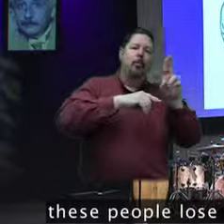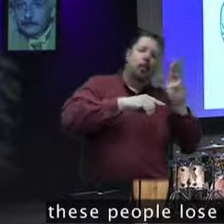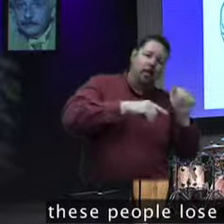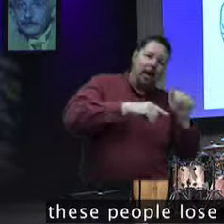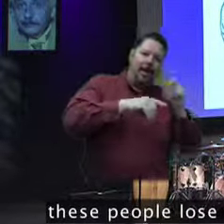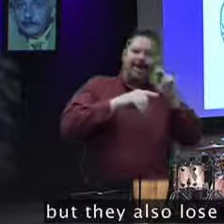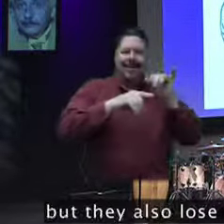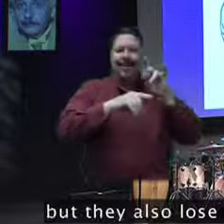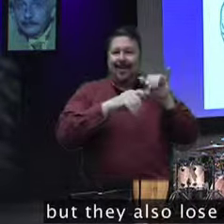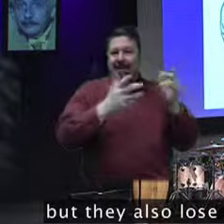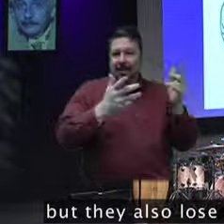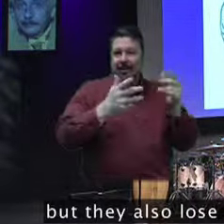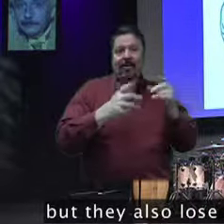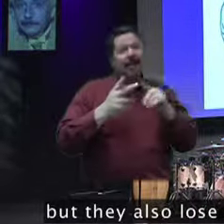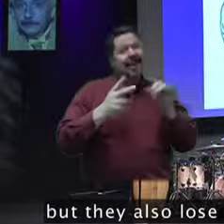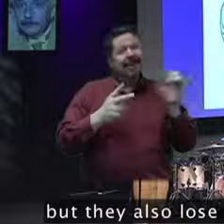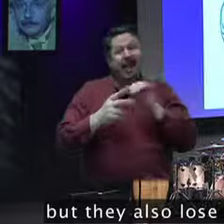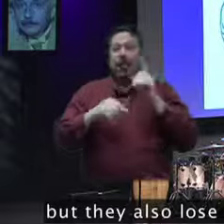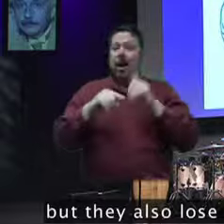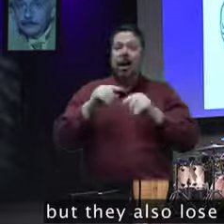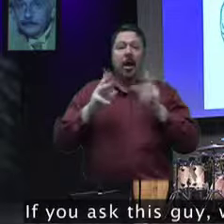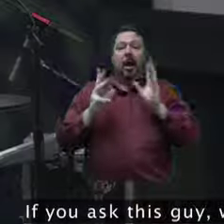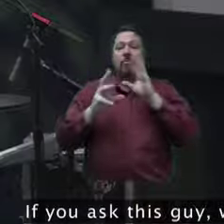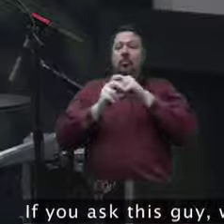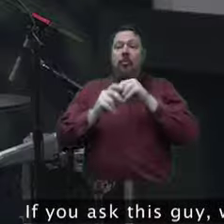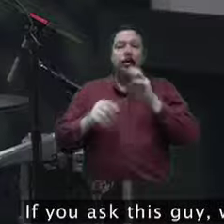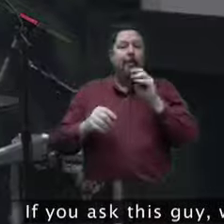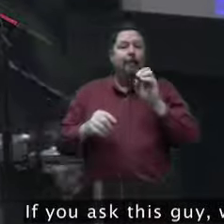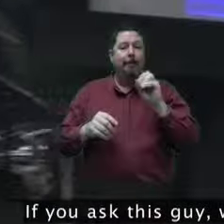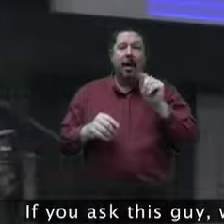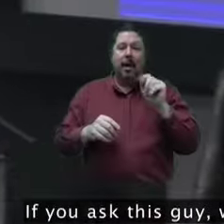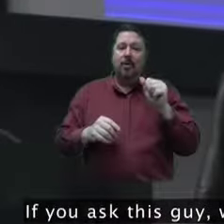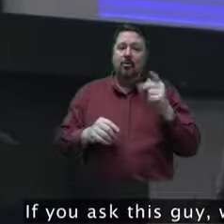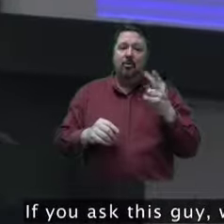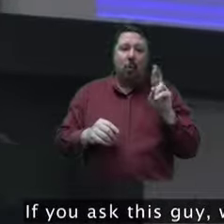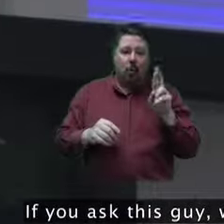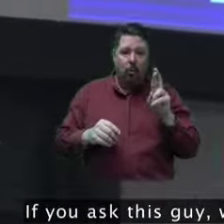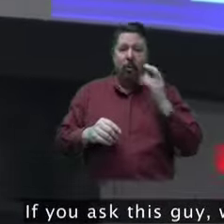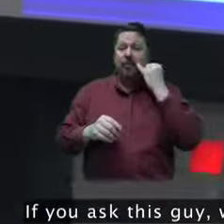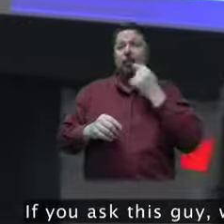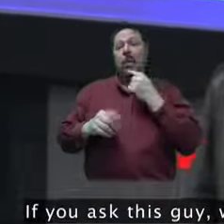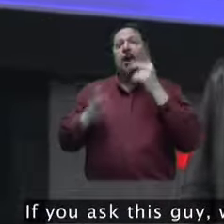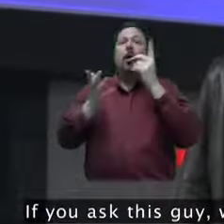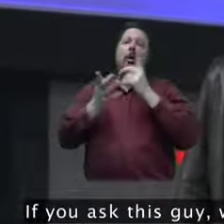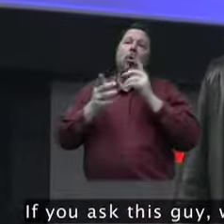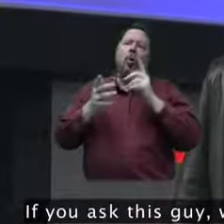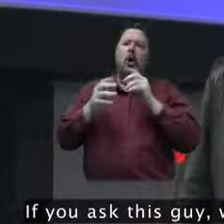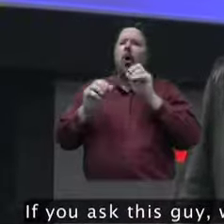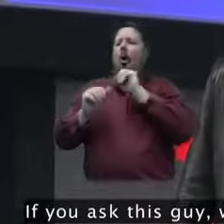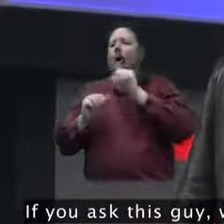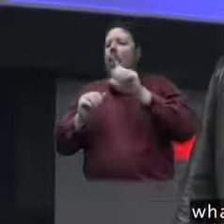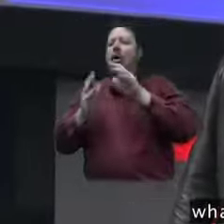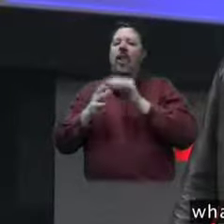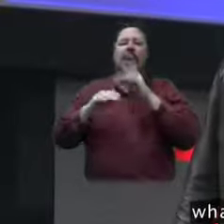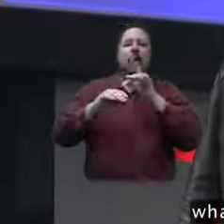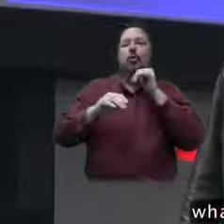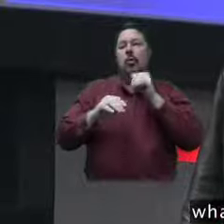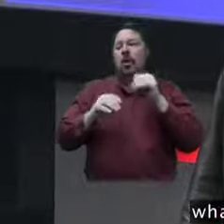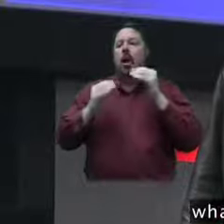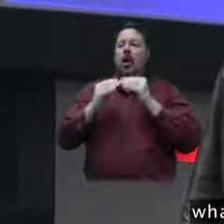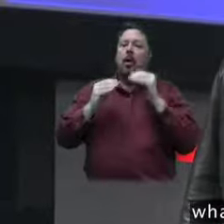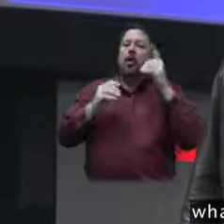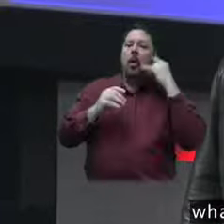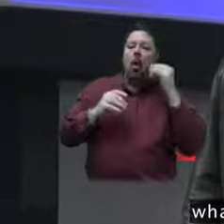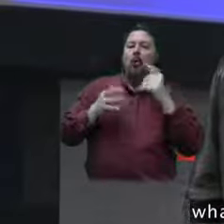engage in Booba, Kiki, but they also lose the ability to engage in metaphor. If you ask this guy, what all that glitters is not gold, what does that